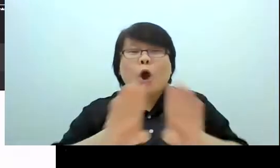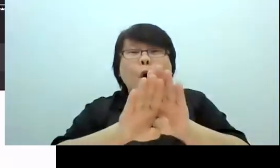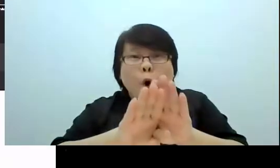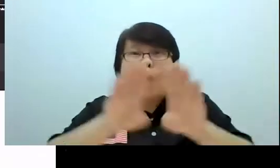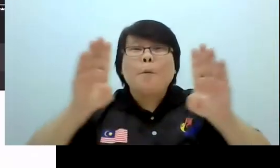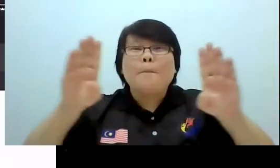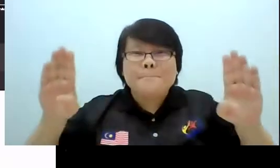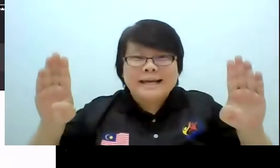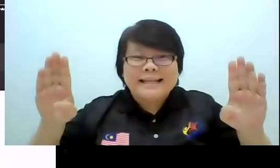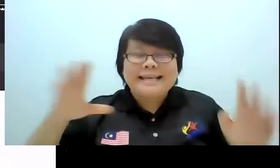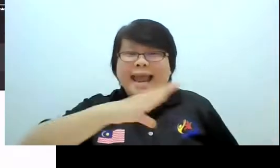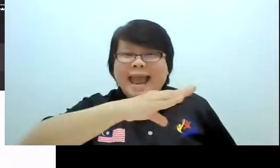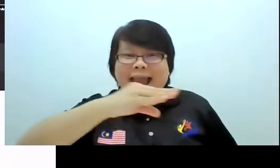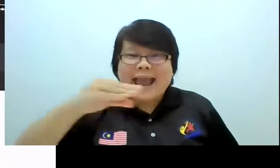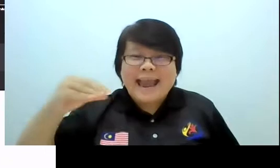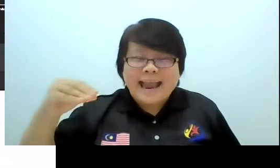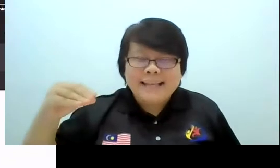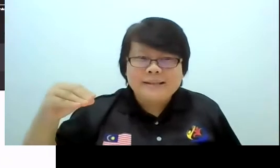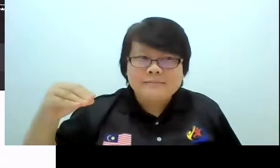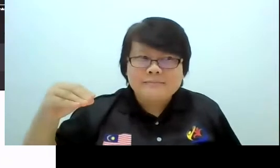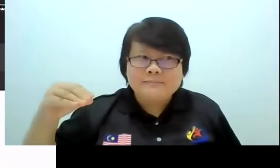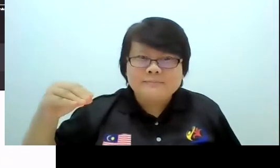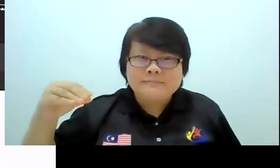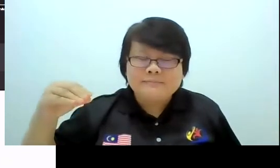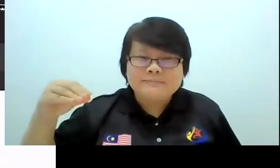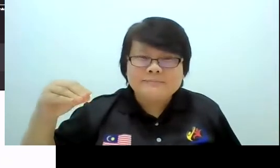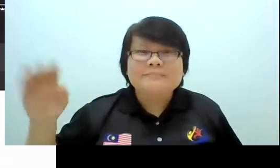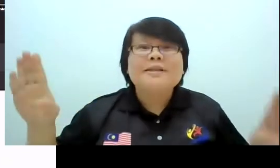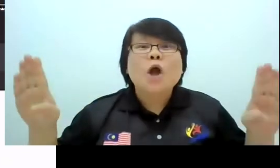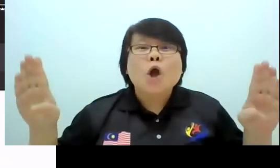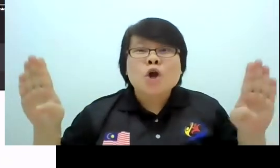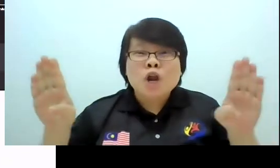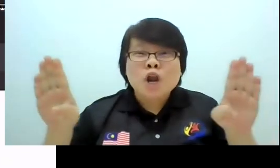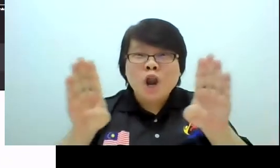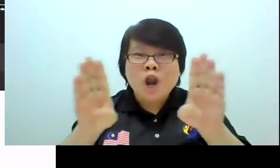yes, open and